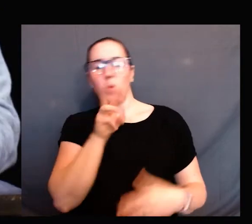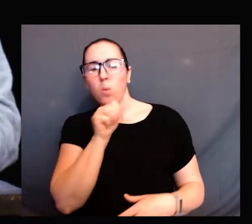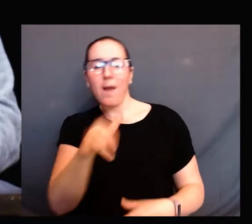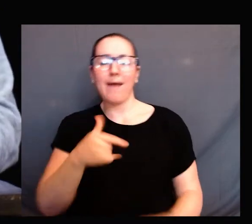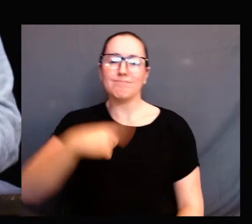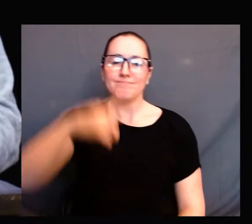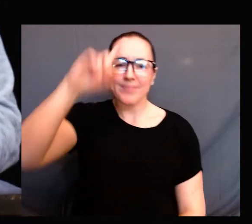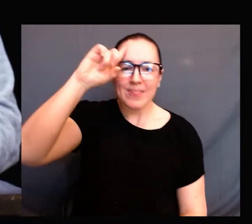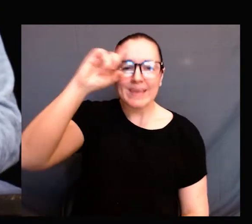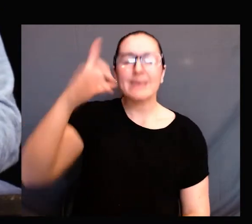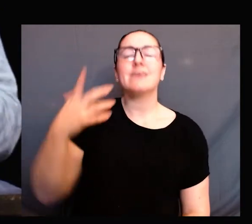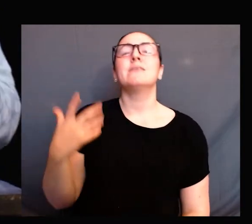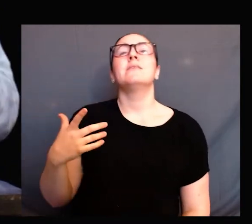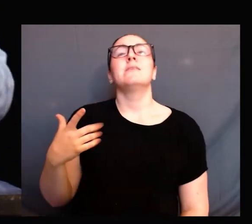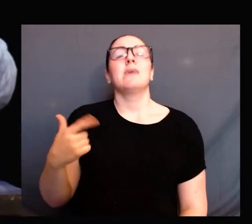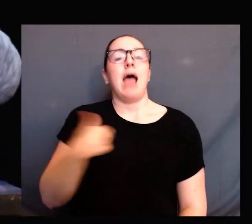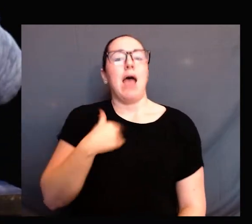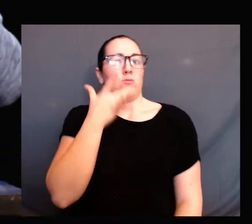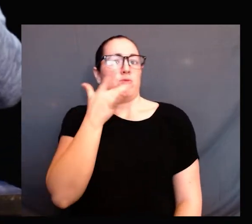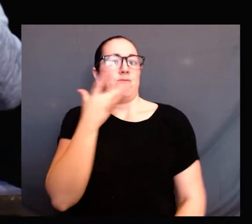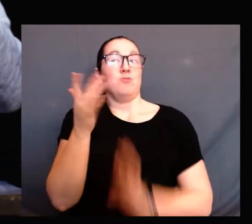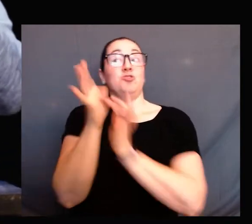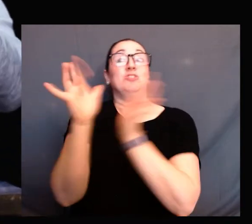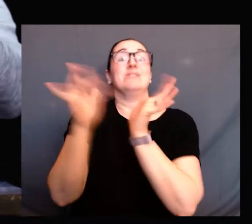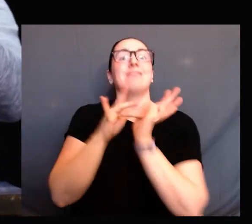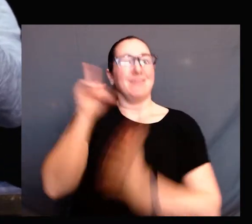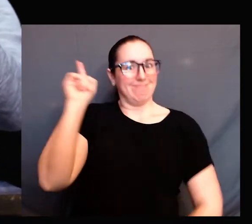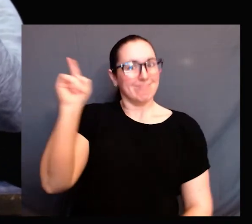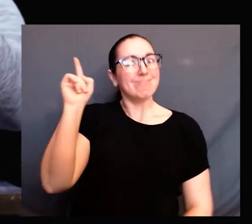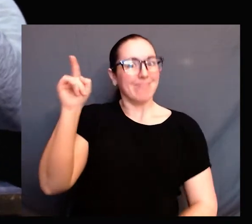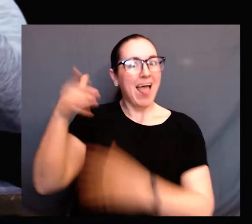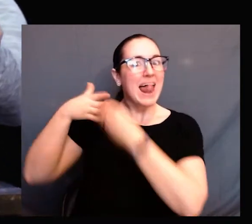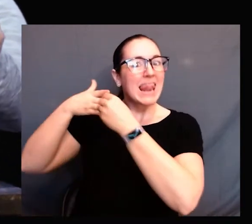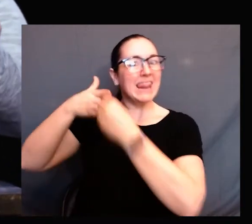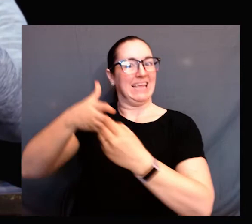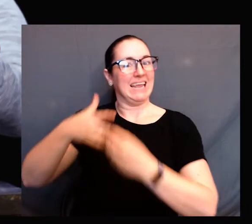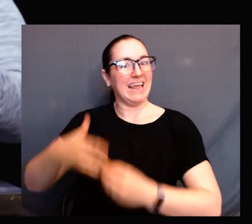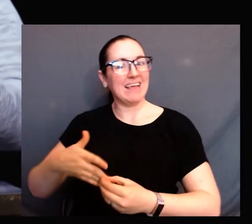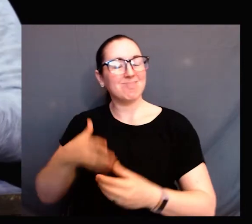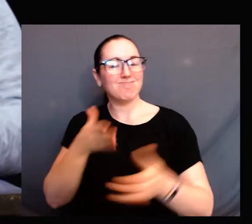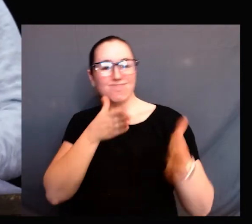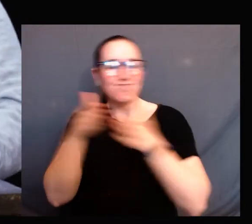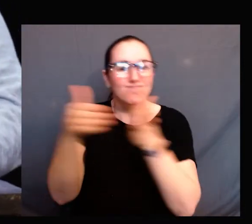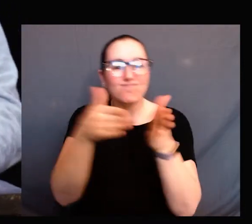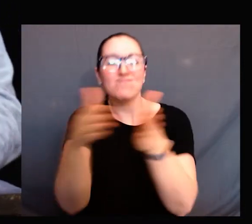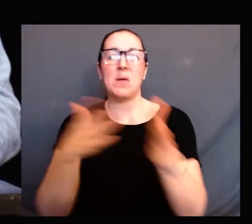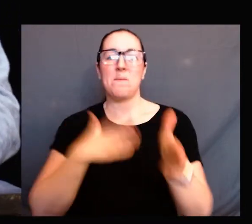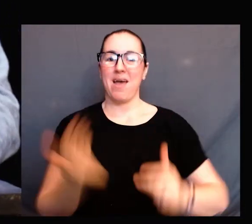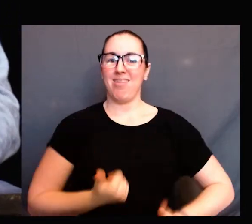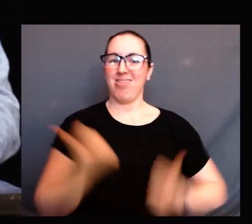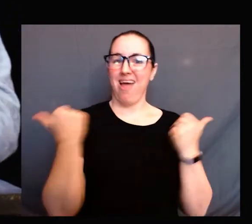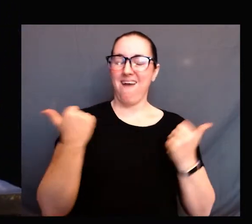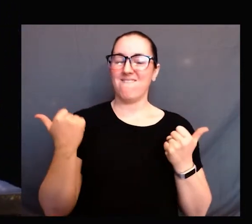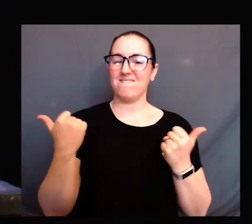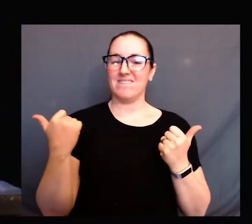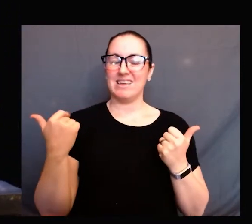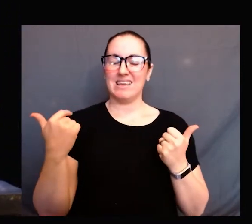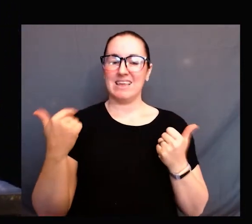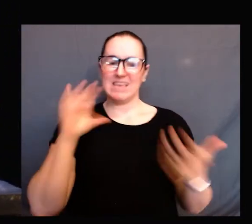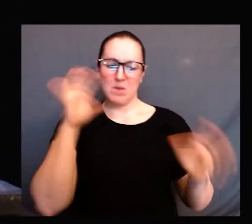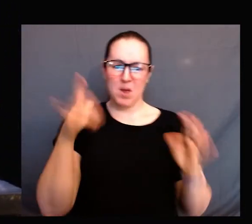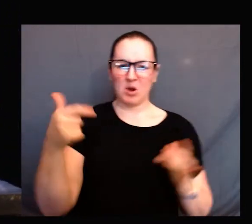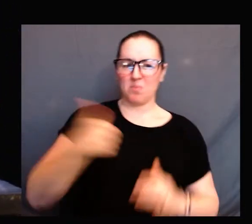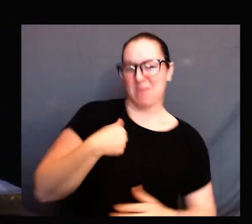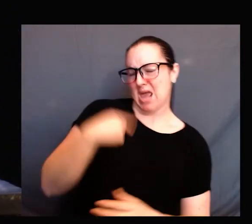I think. I would rather have Jesus leading and navigating my life than to try to